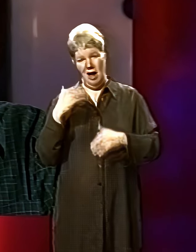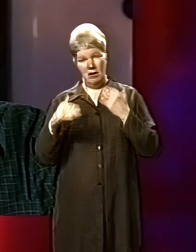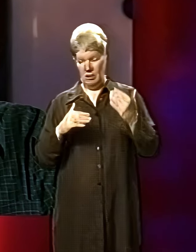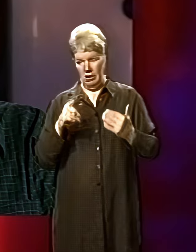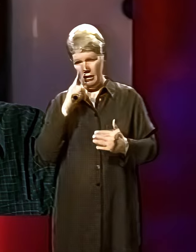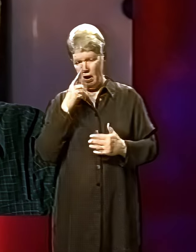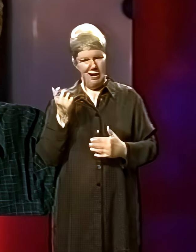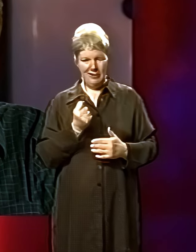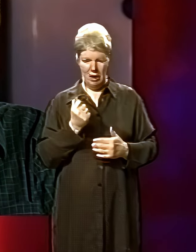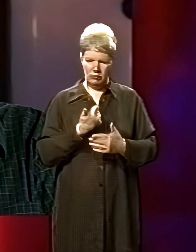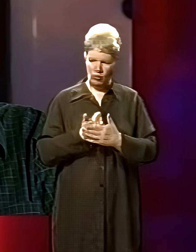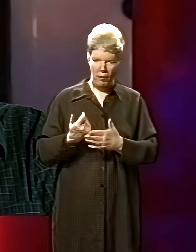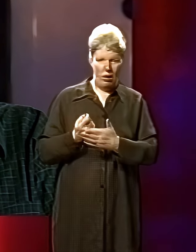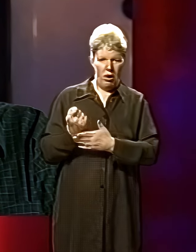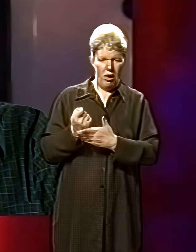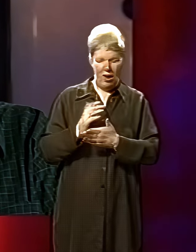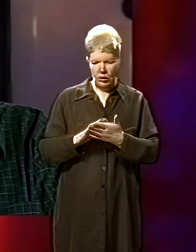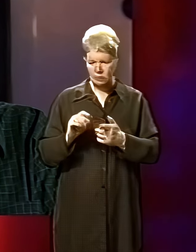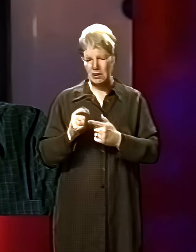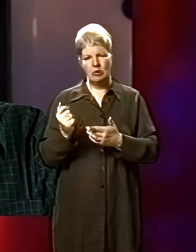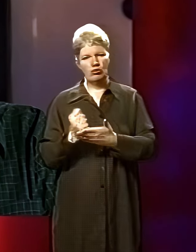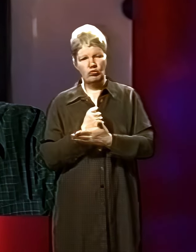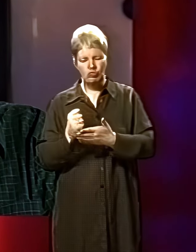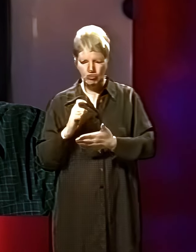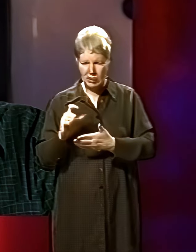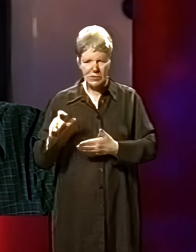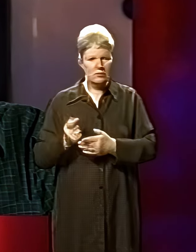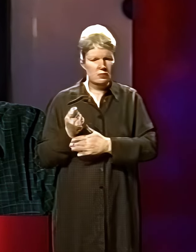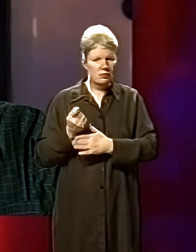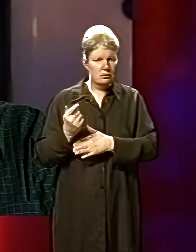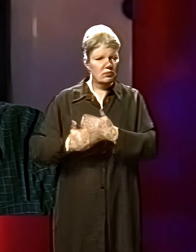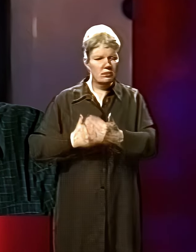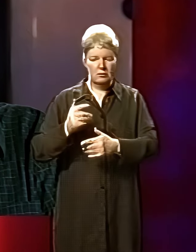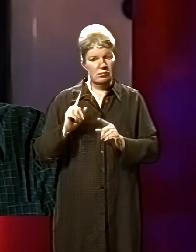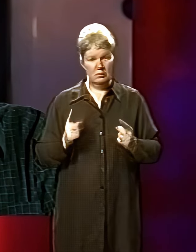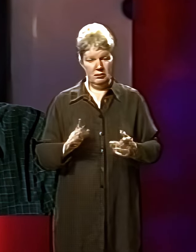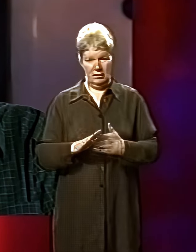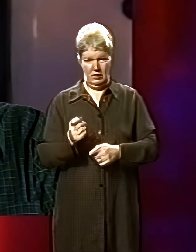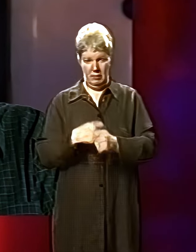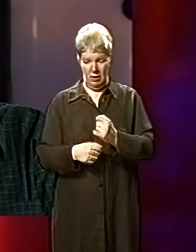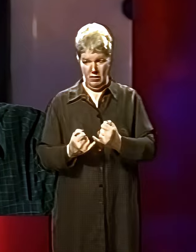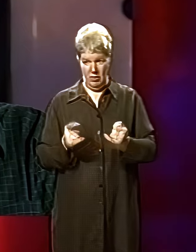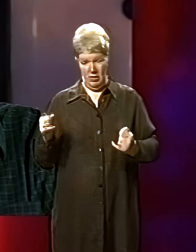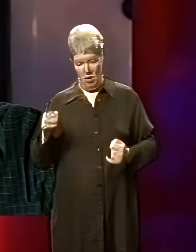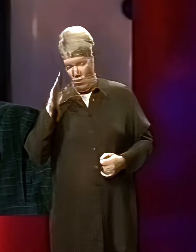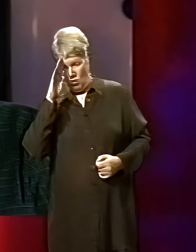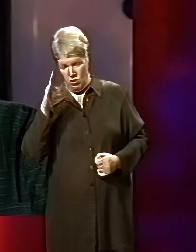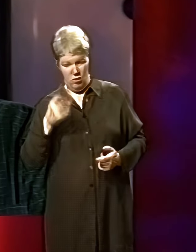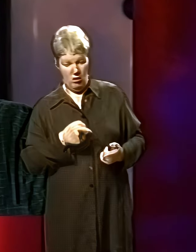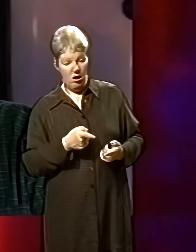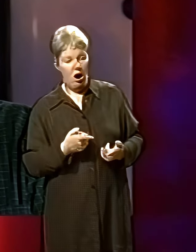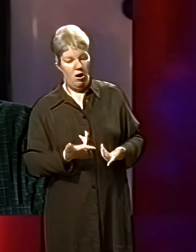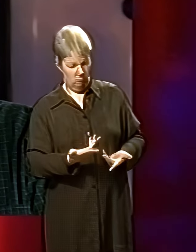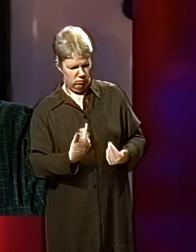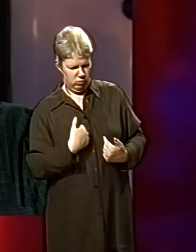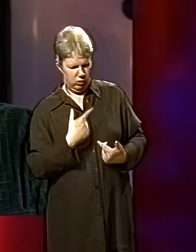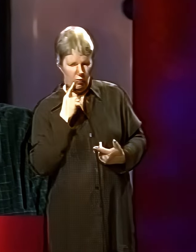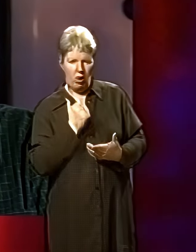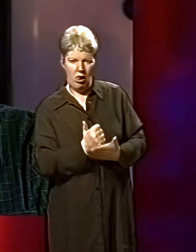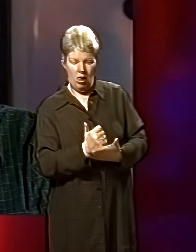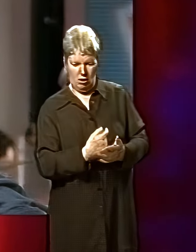credit arrangements, and therefore pushed into arms of what is actually a multi-billion dollar business, of which Brighthouse is one